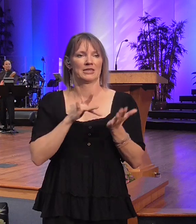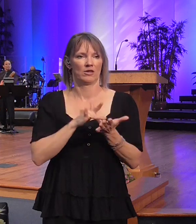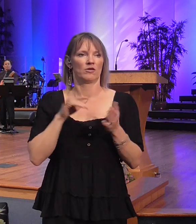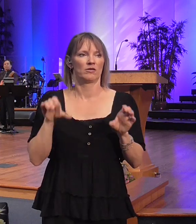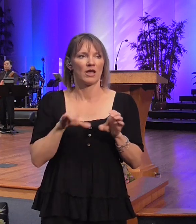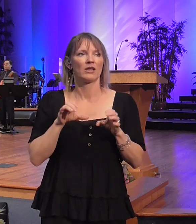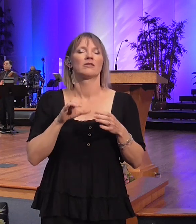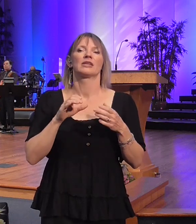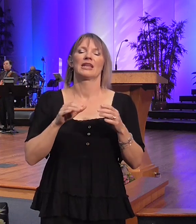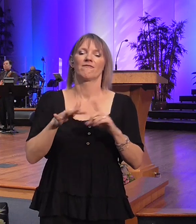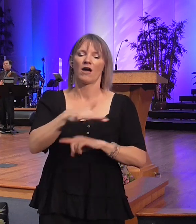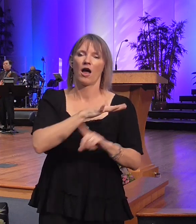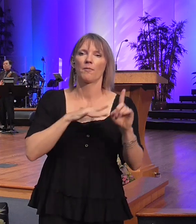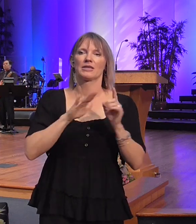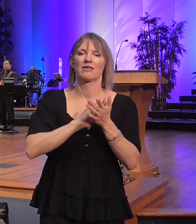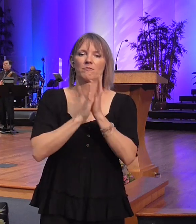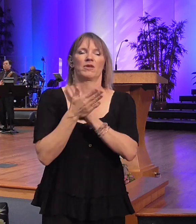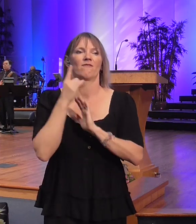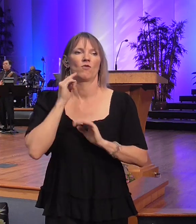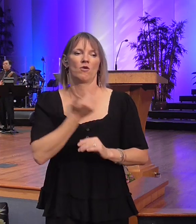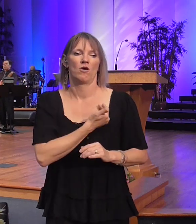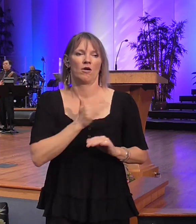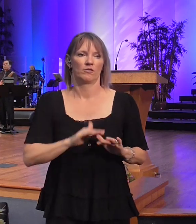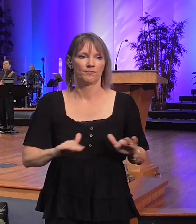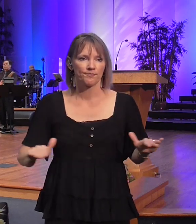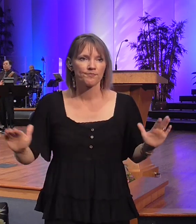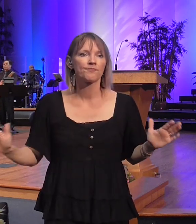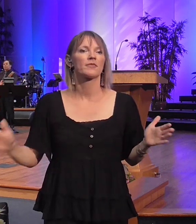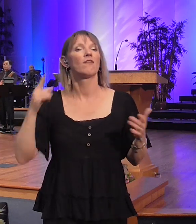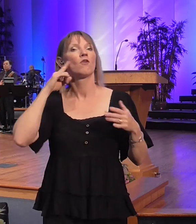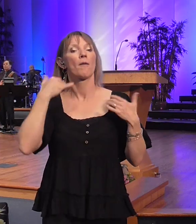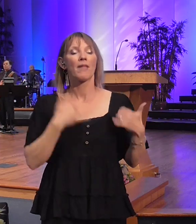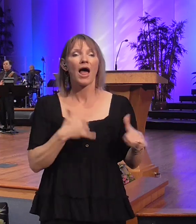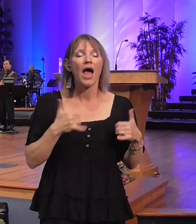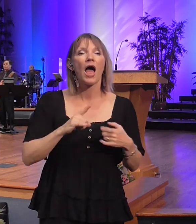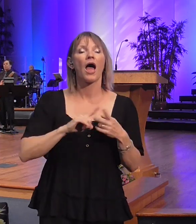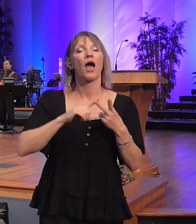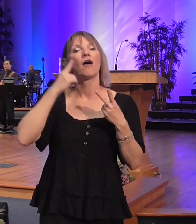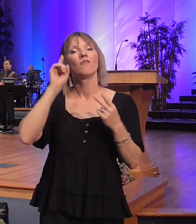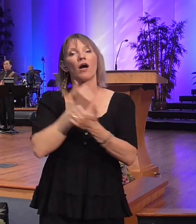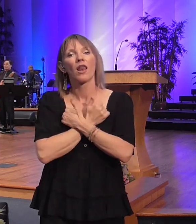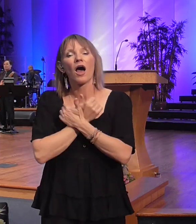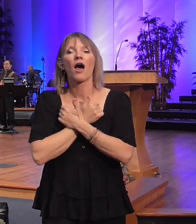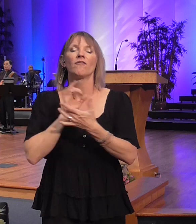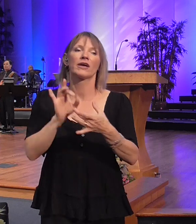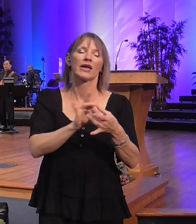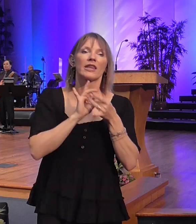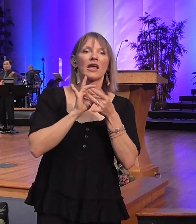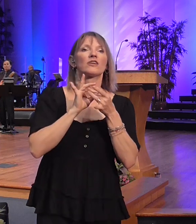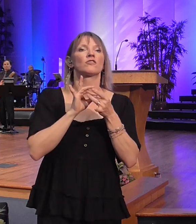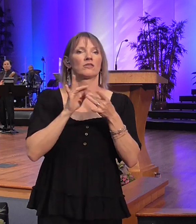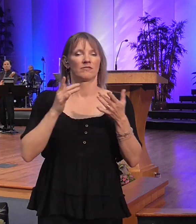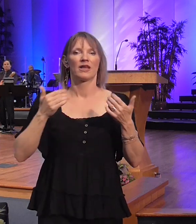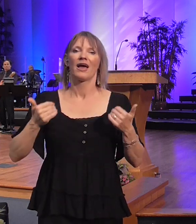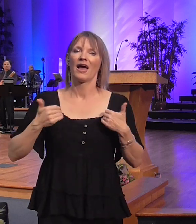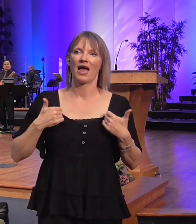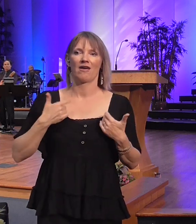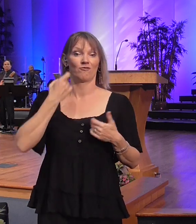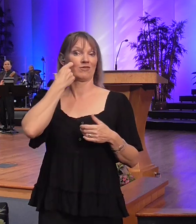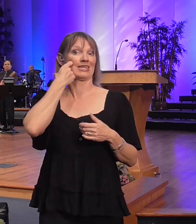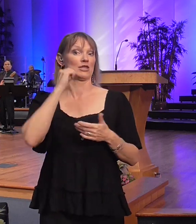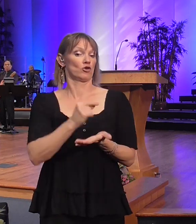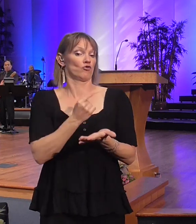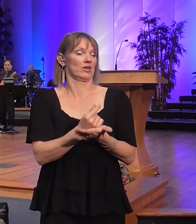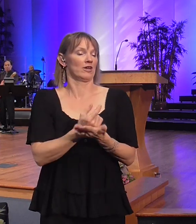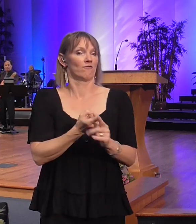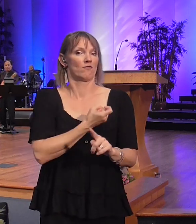for our kids. They create these environments for play, for love and connection, and even having a recent graduate from the